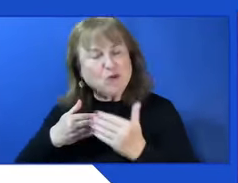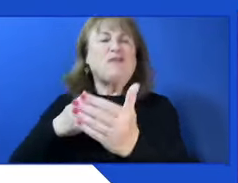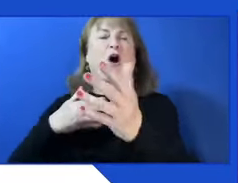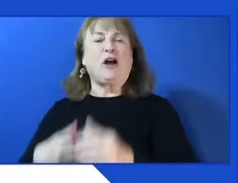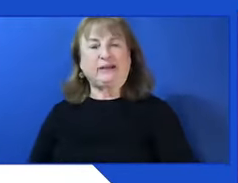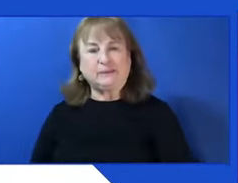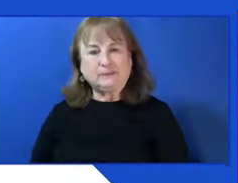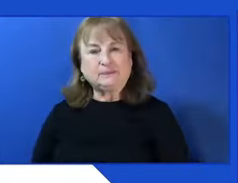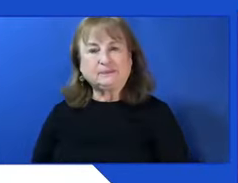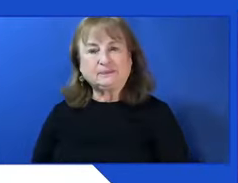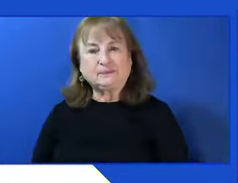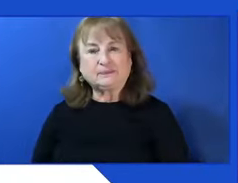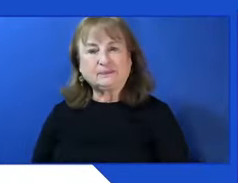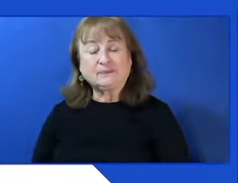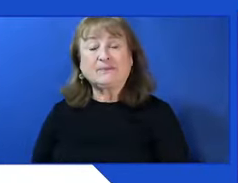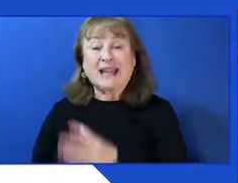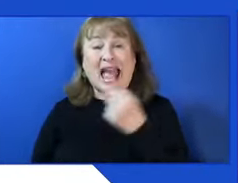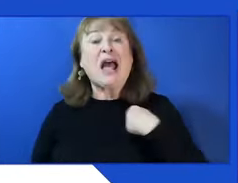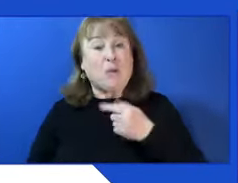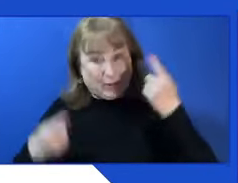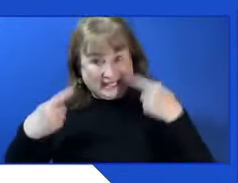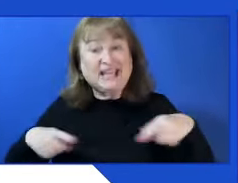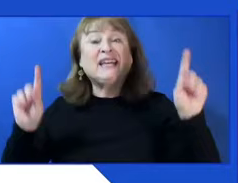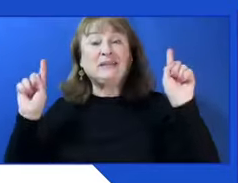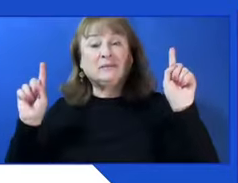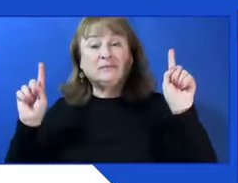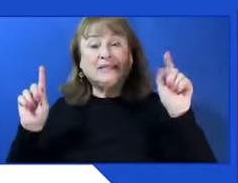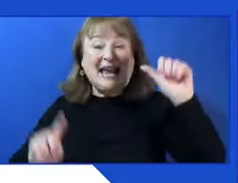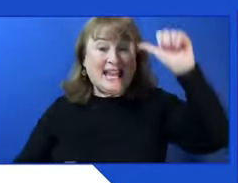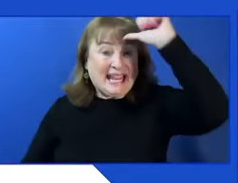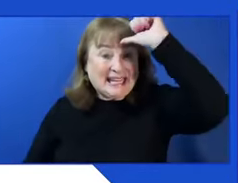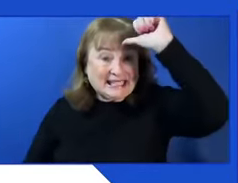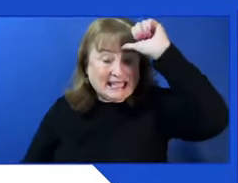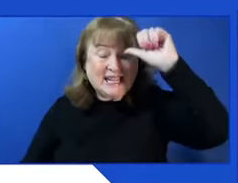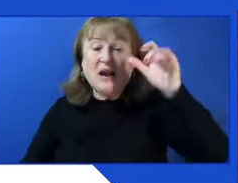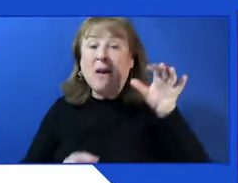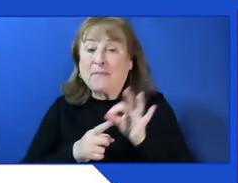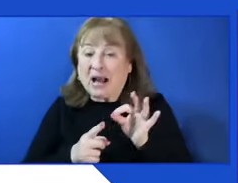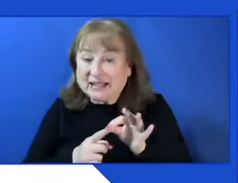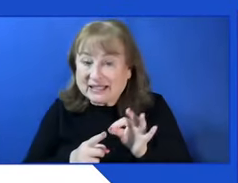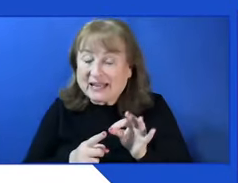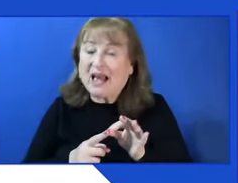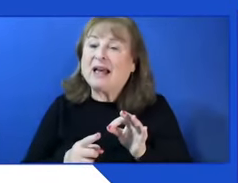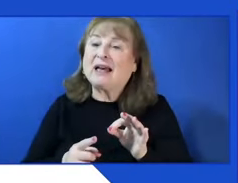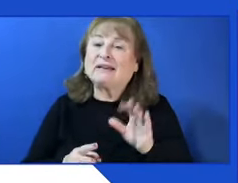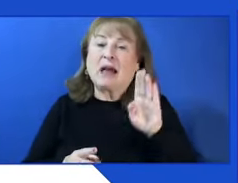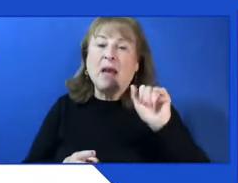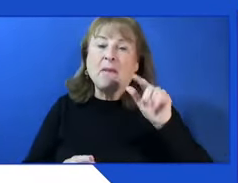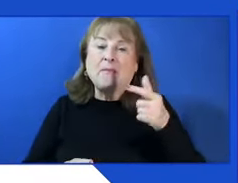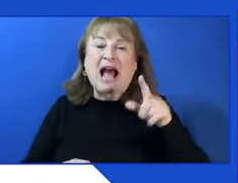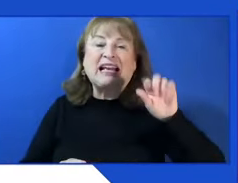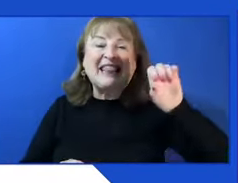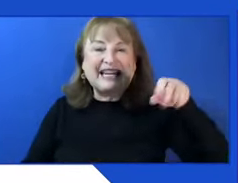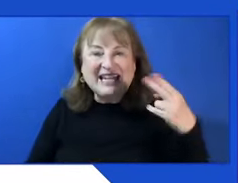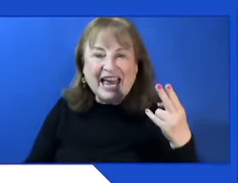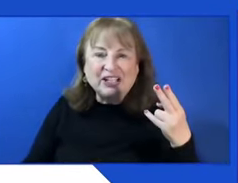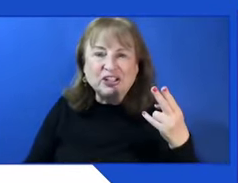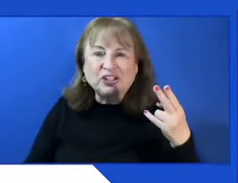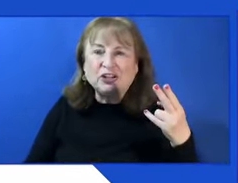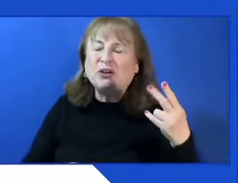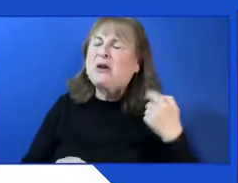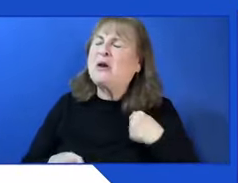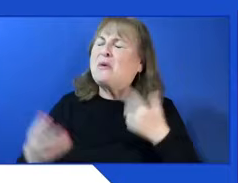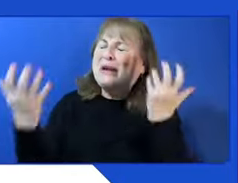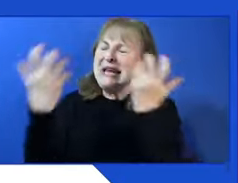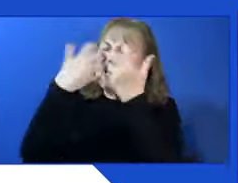on. And we did. India, Pakistan, Bangladesh, We integrated